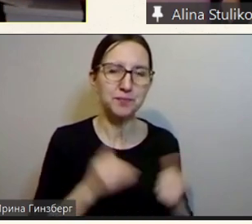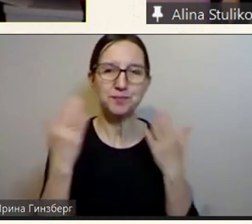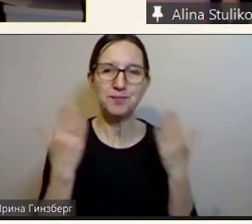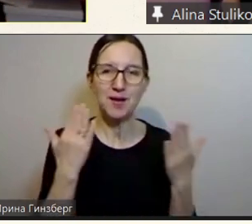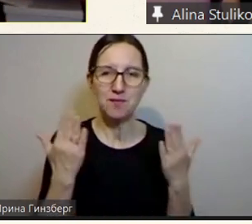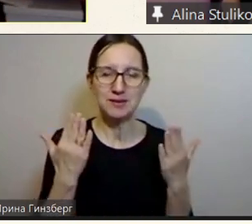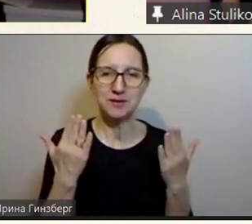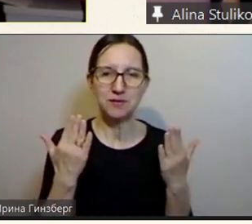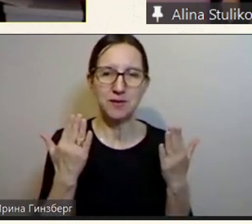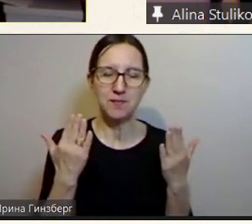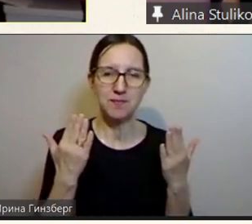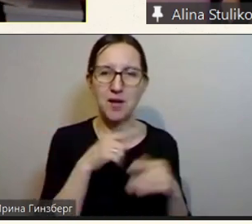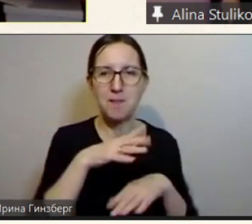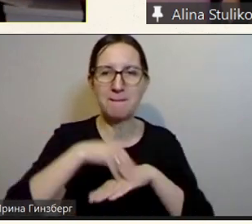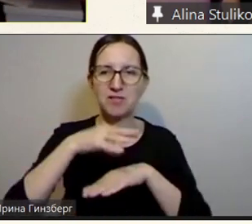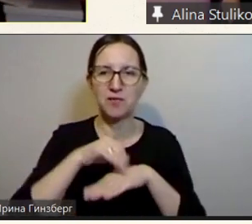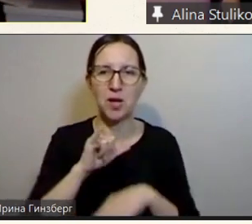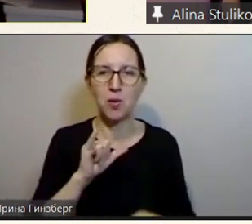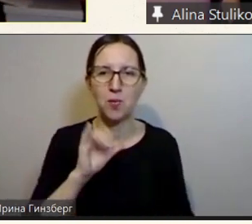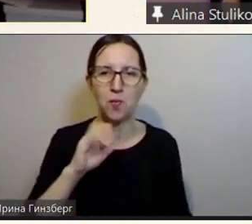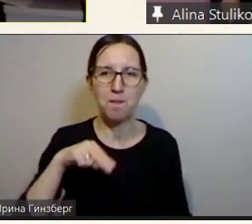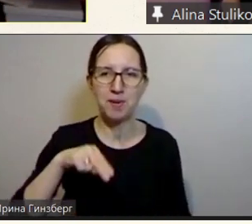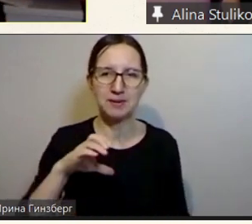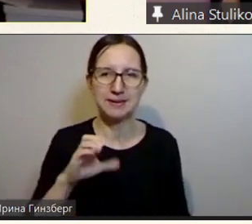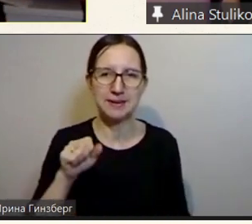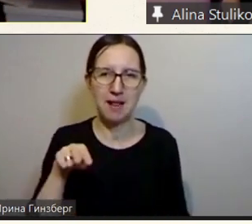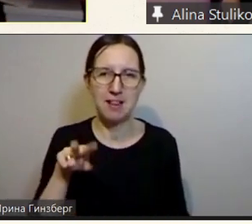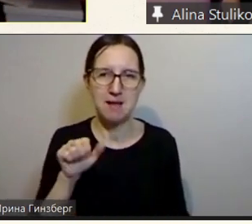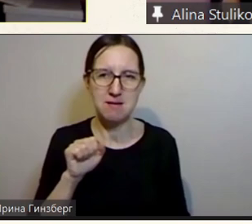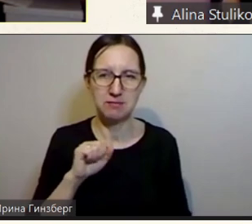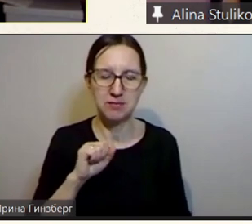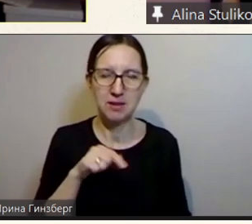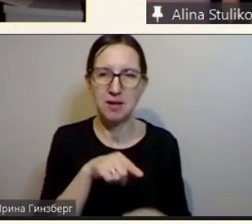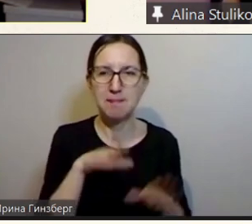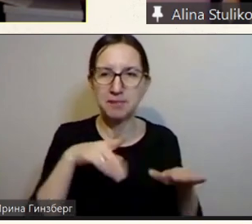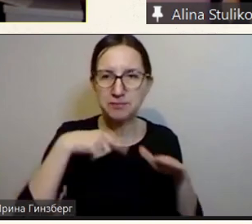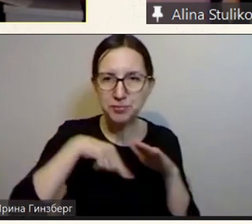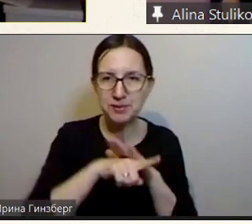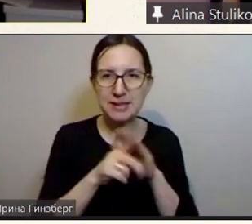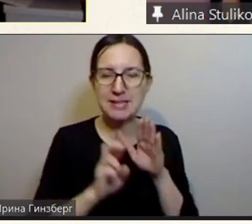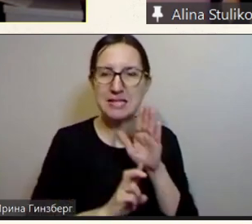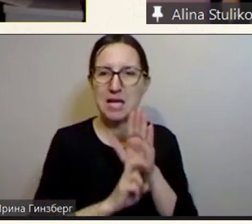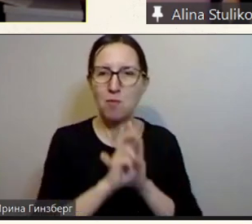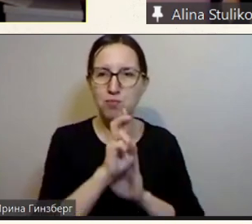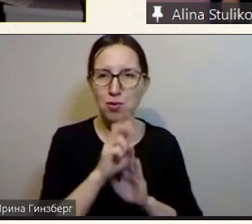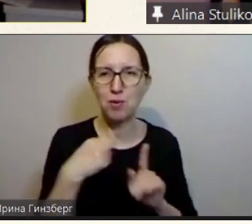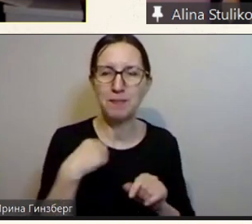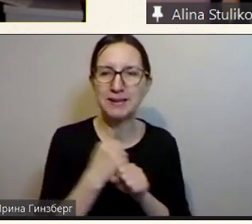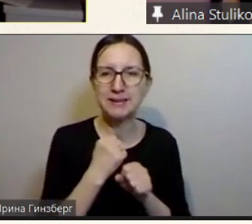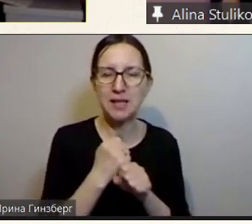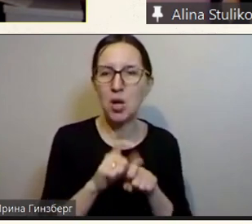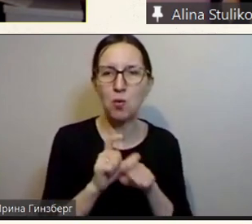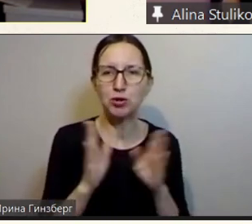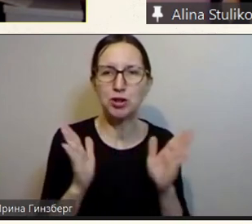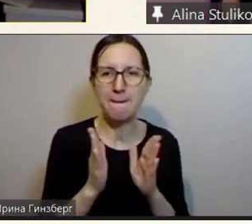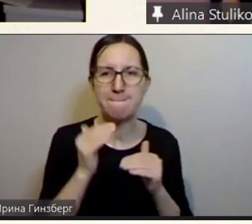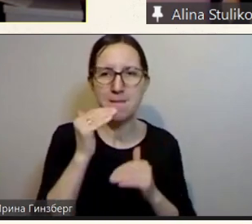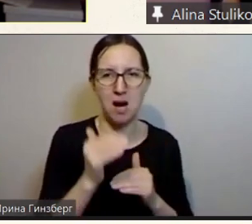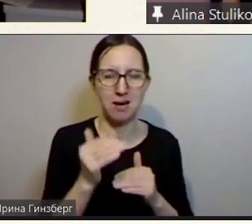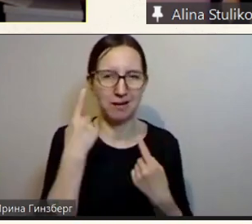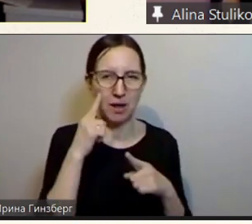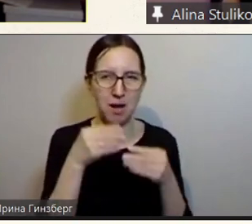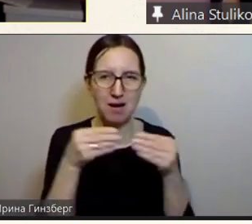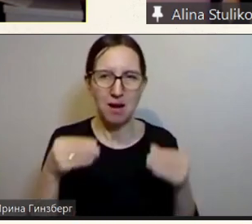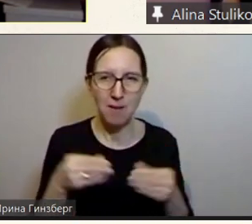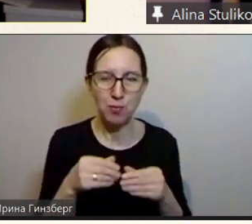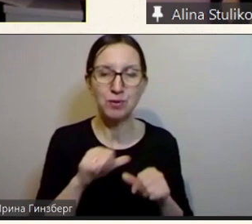where we, but we showed smaller works and we built really nice, beautiful walls, you know,